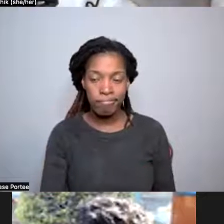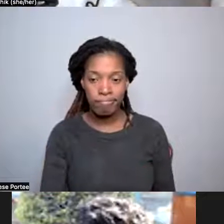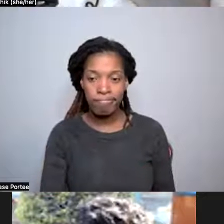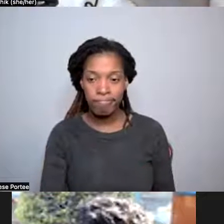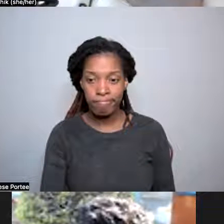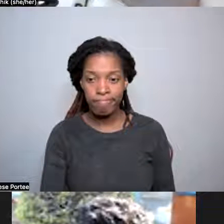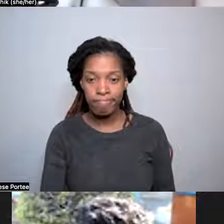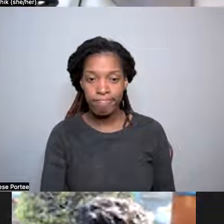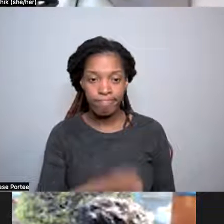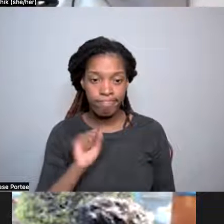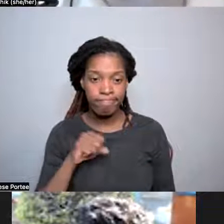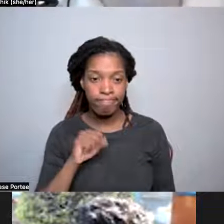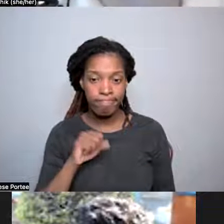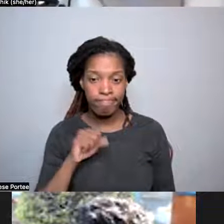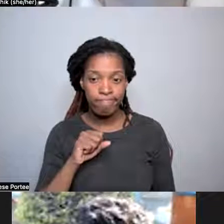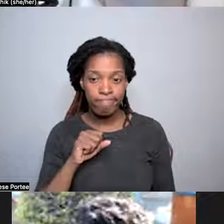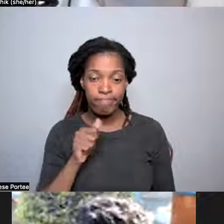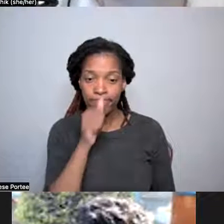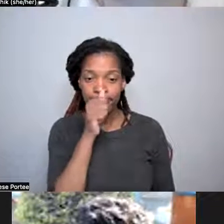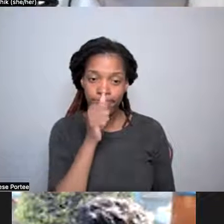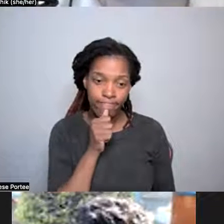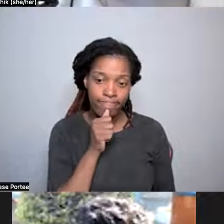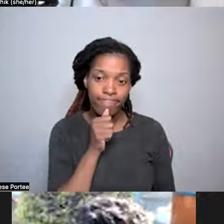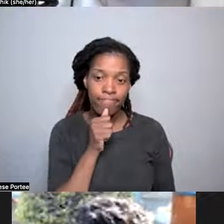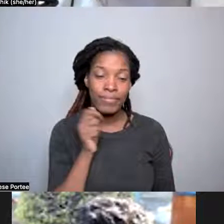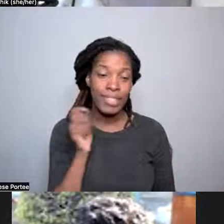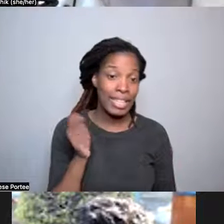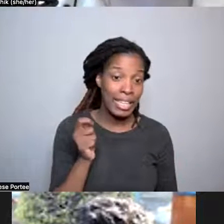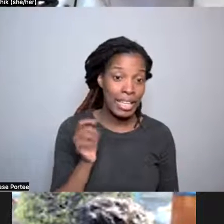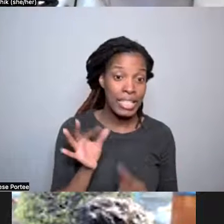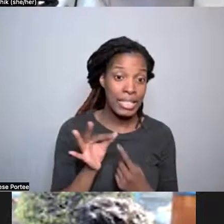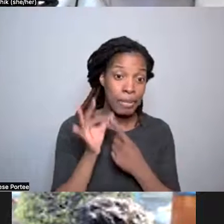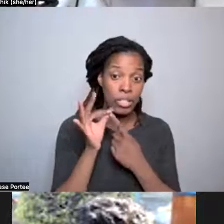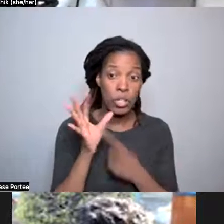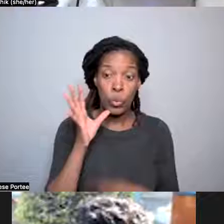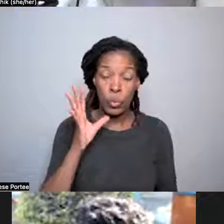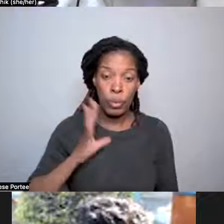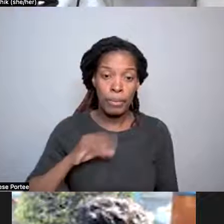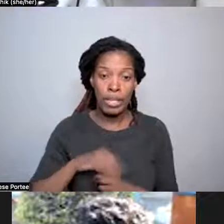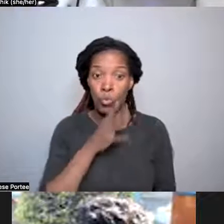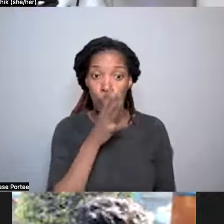Yes, we are suffering here in Kenya, especially women in the rural.